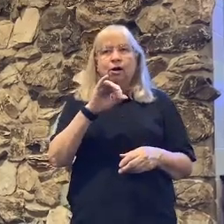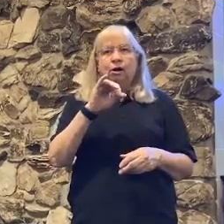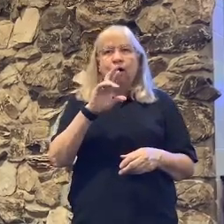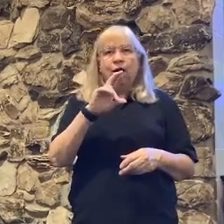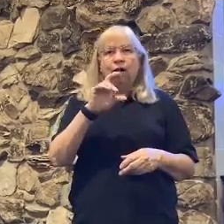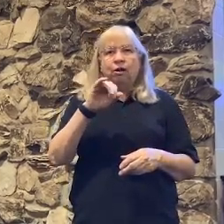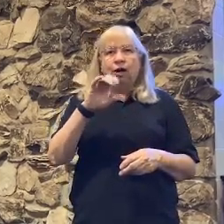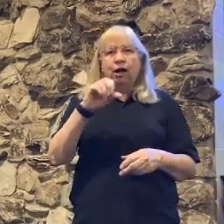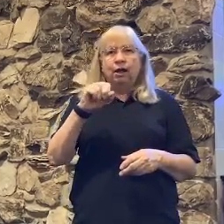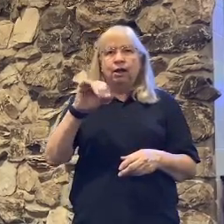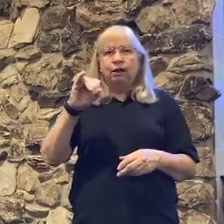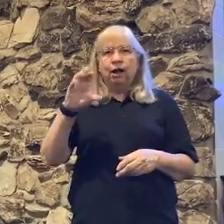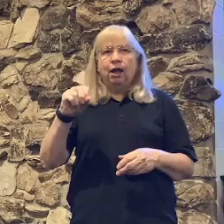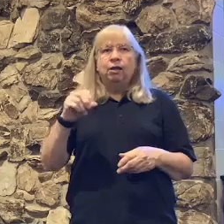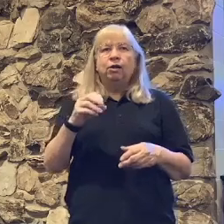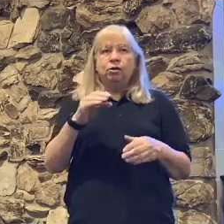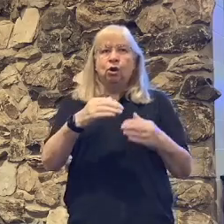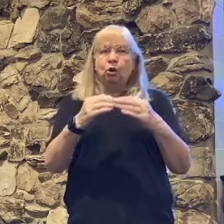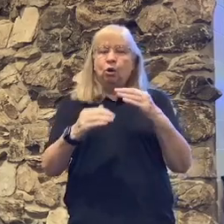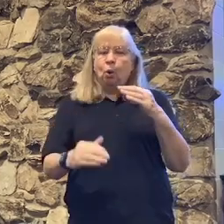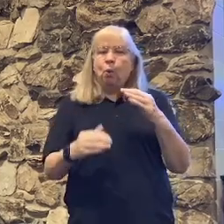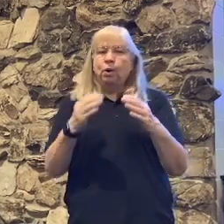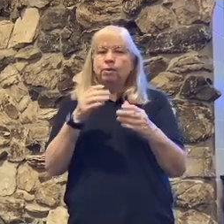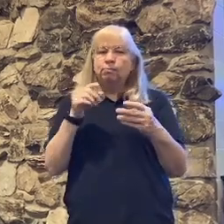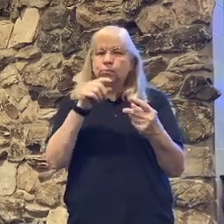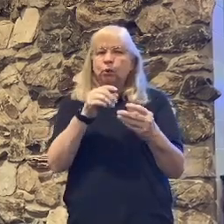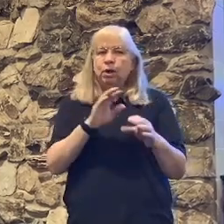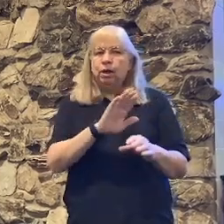point in their lives, and I wanted to be a part of it.